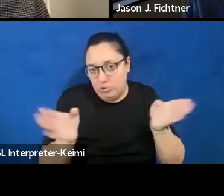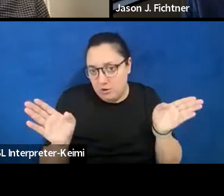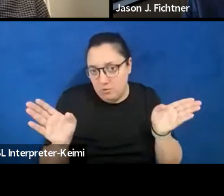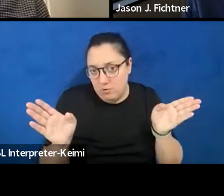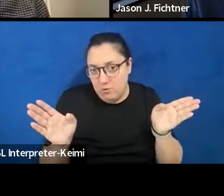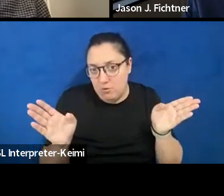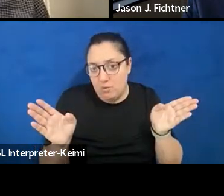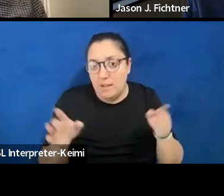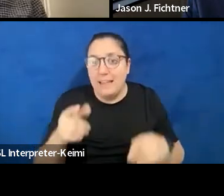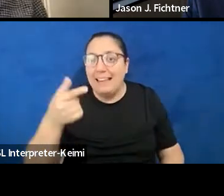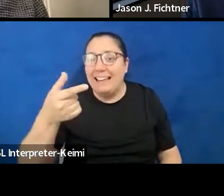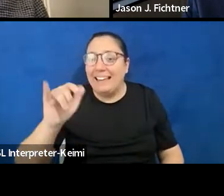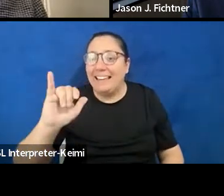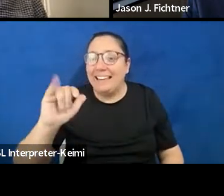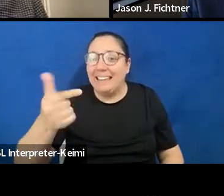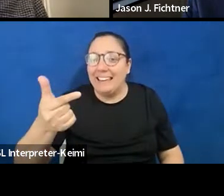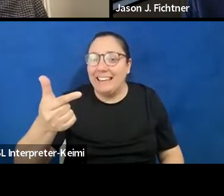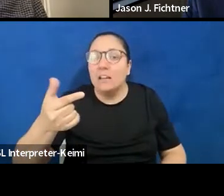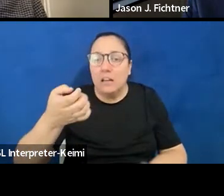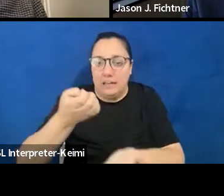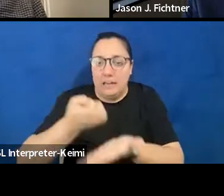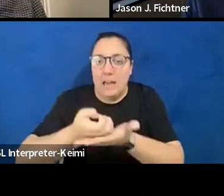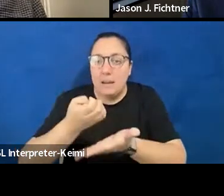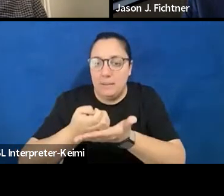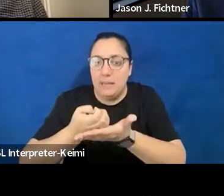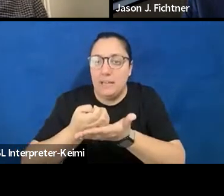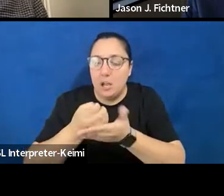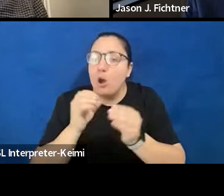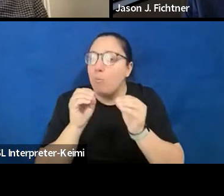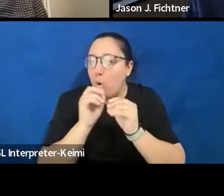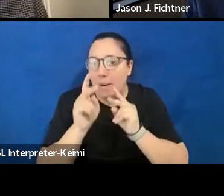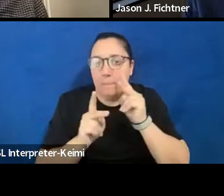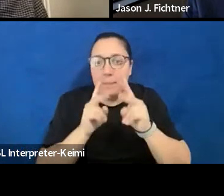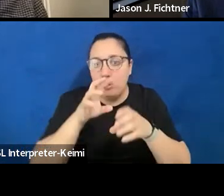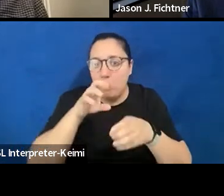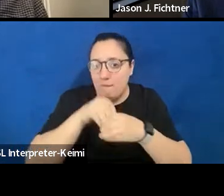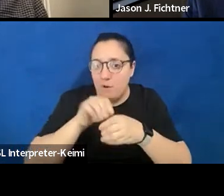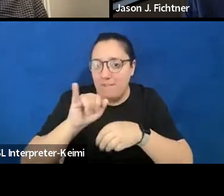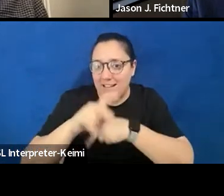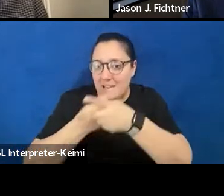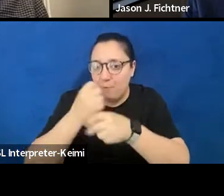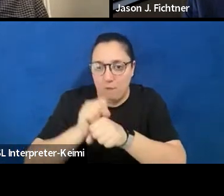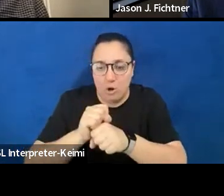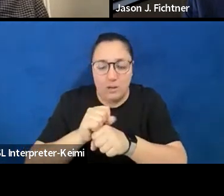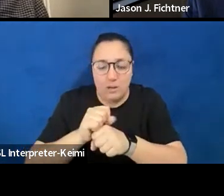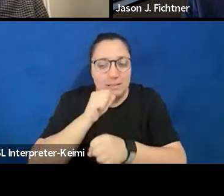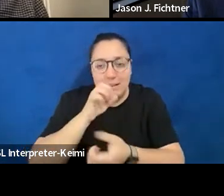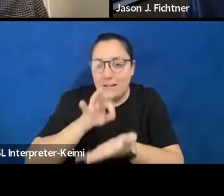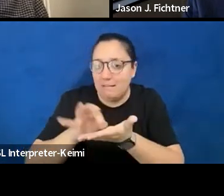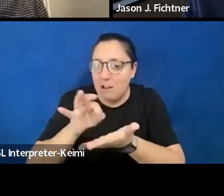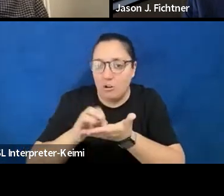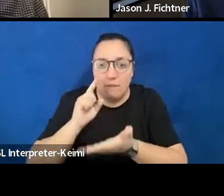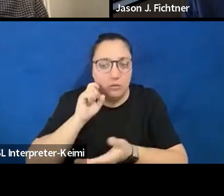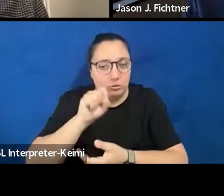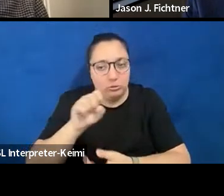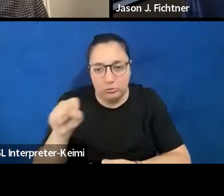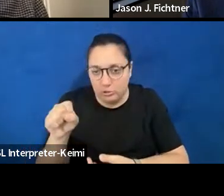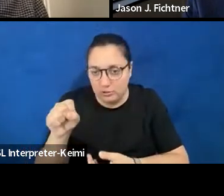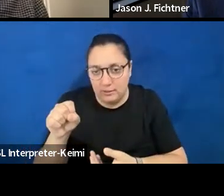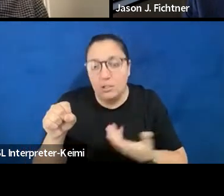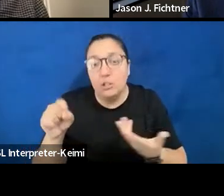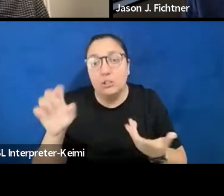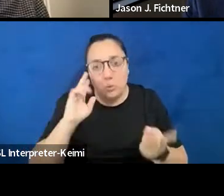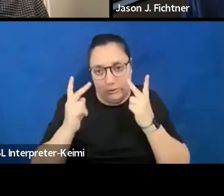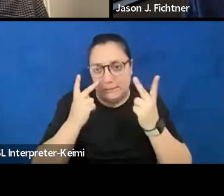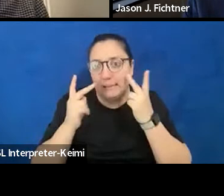gig economy. And more people are doing work that is not necessarily being counted for purposes of Social Security. And I think we're going to